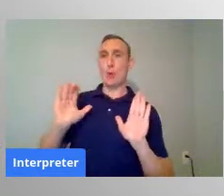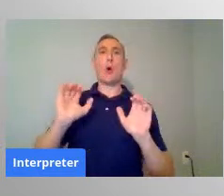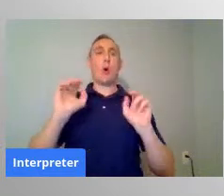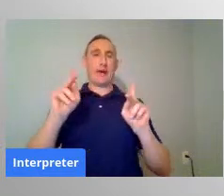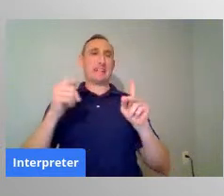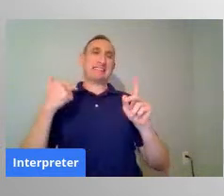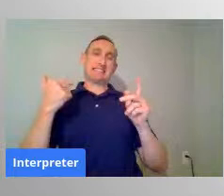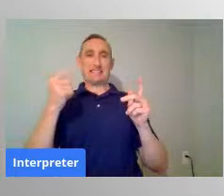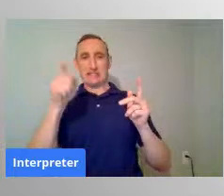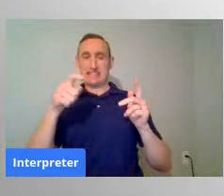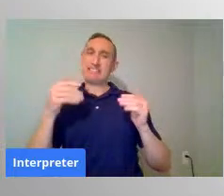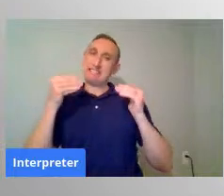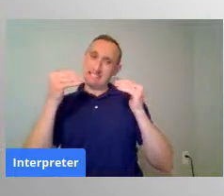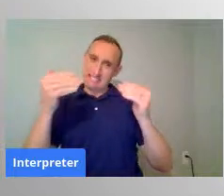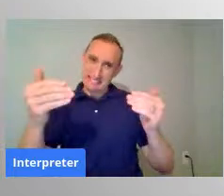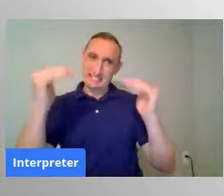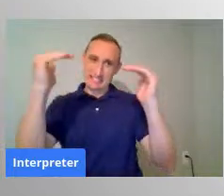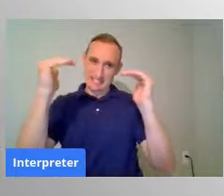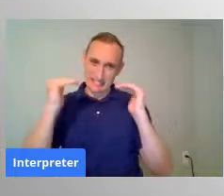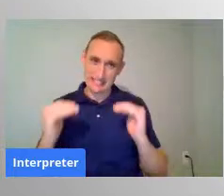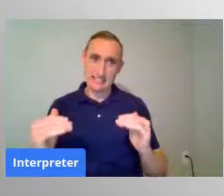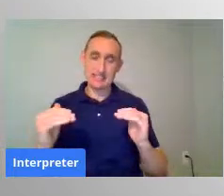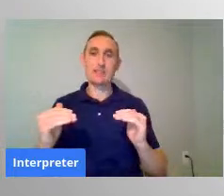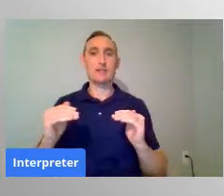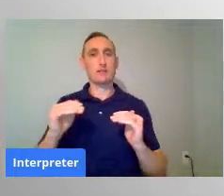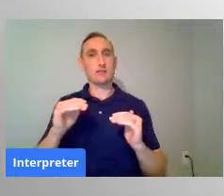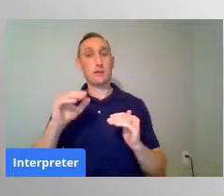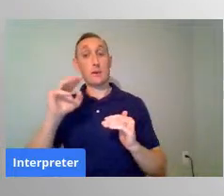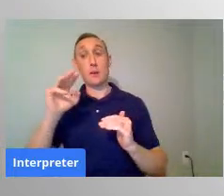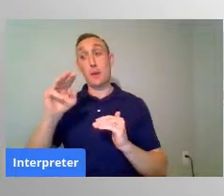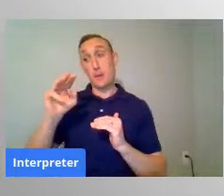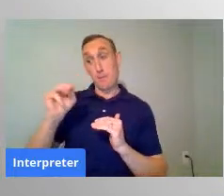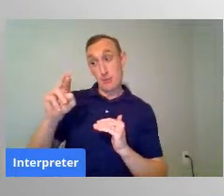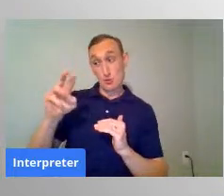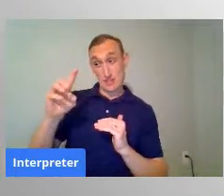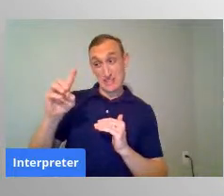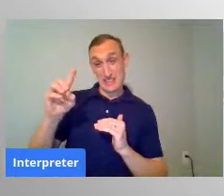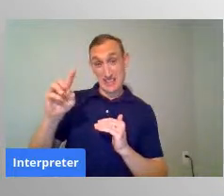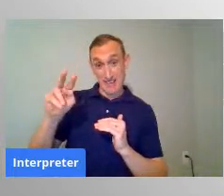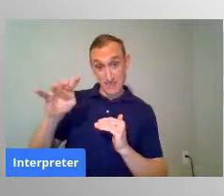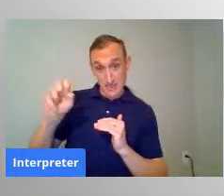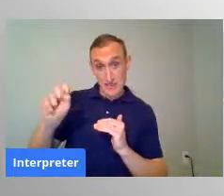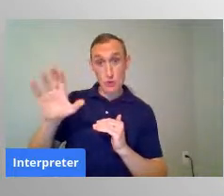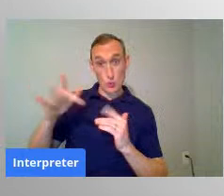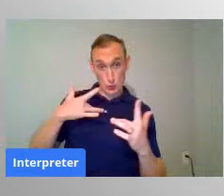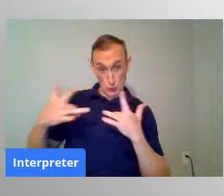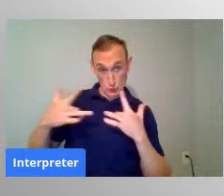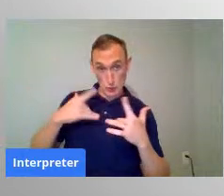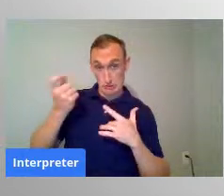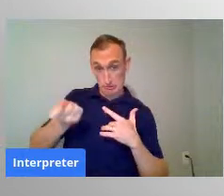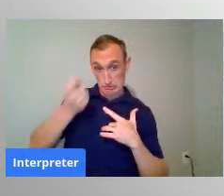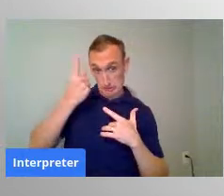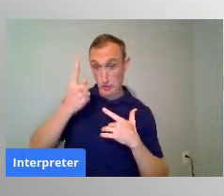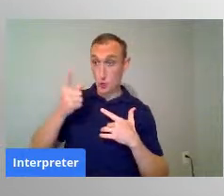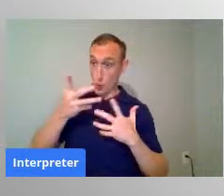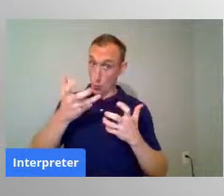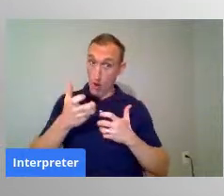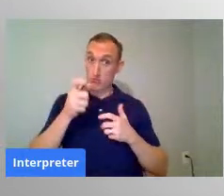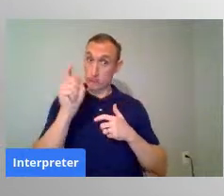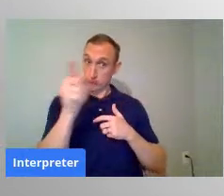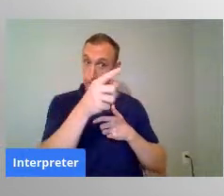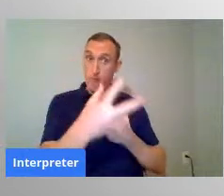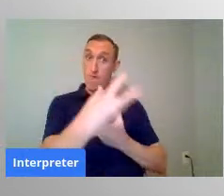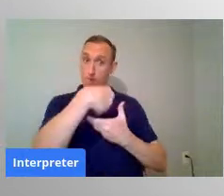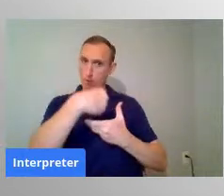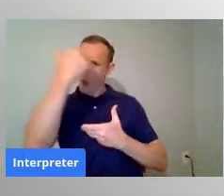because I certainly understand your concern, Mr. Davis, as well as your desire for individuals to participate.